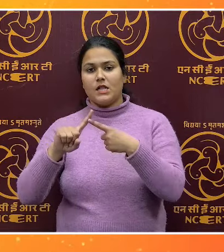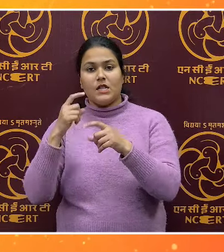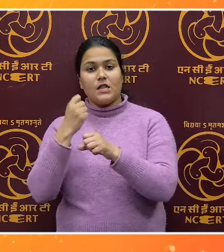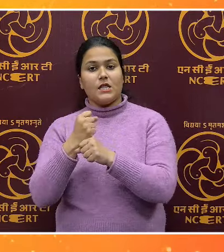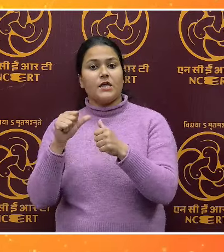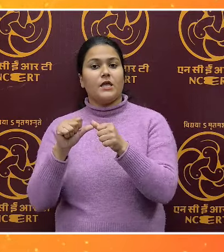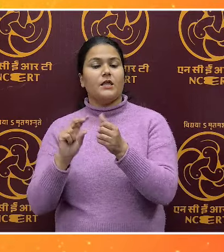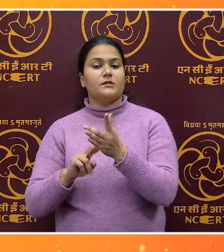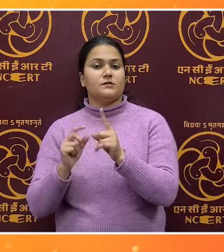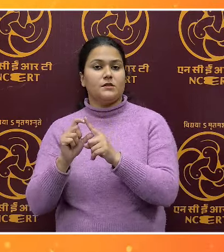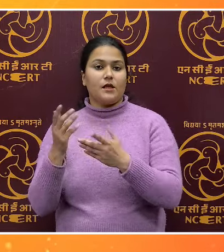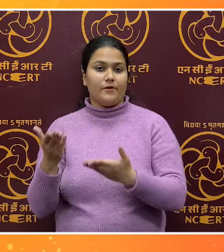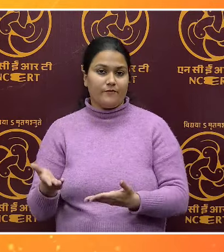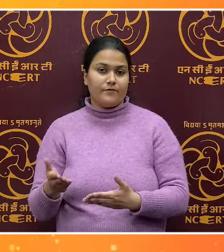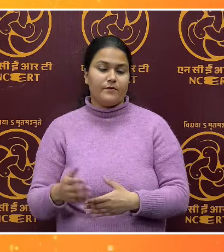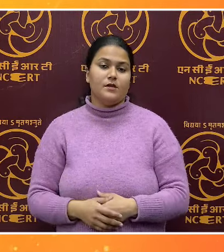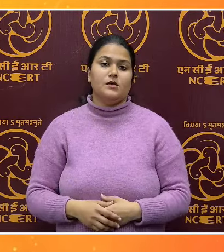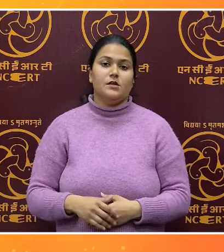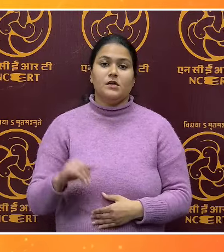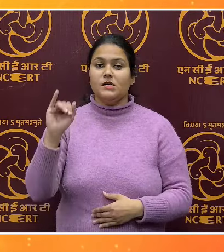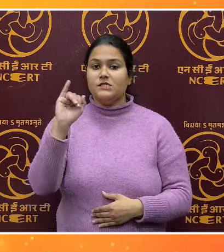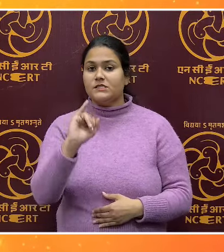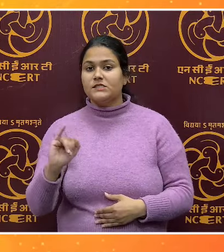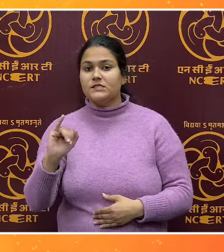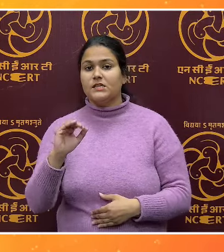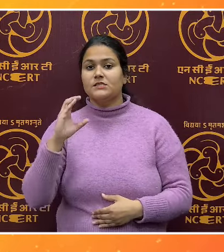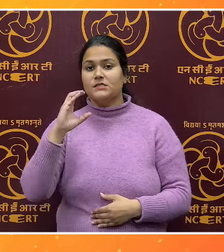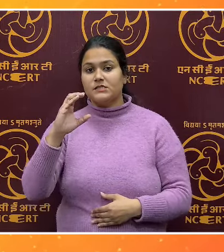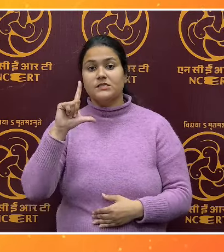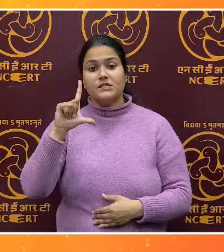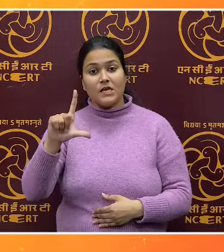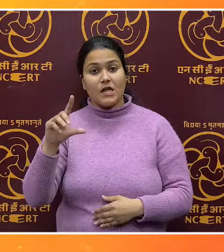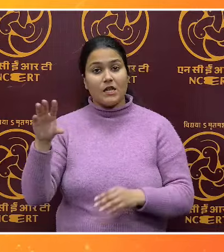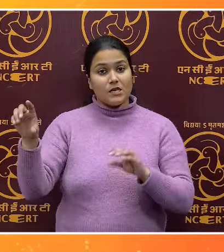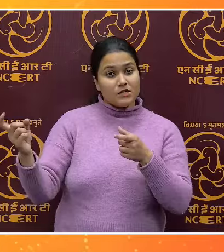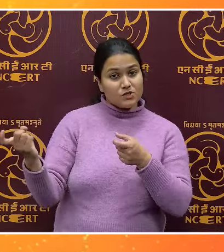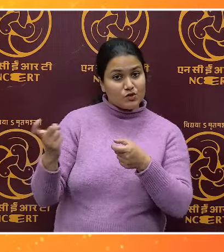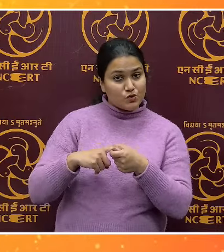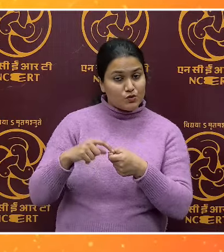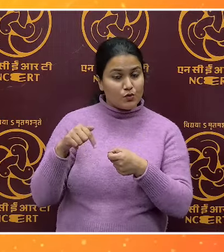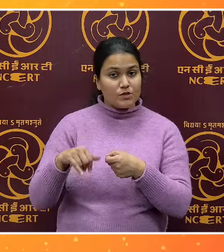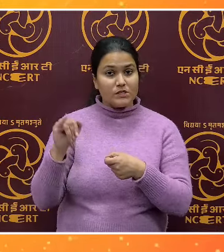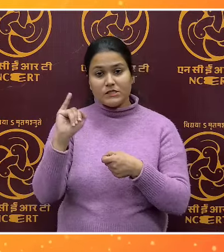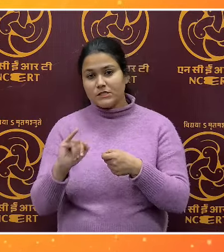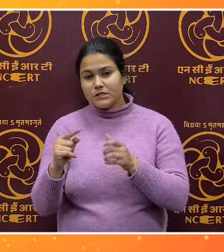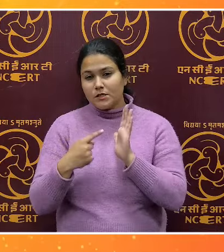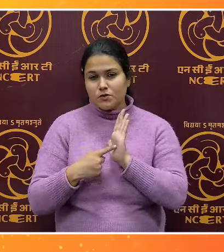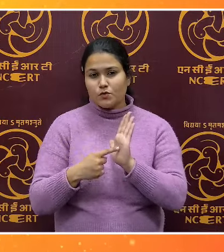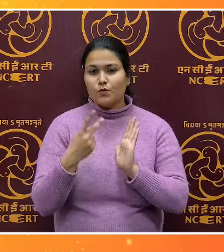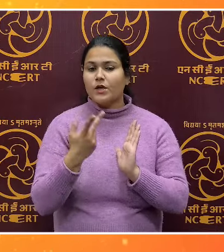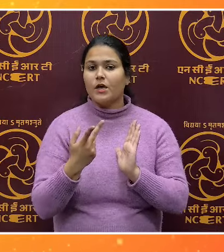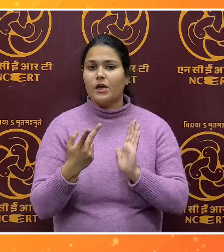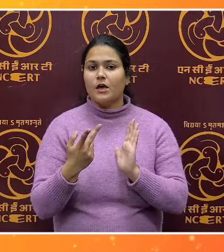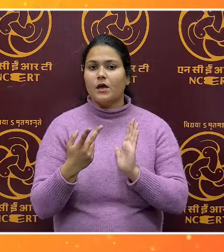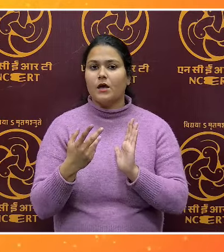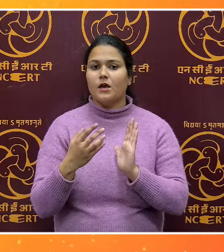6 Cn are joining. So, this 6 will represent coordination number,